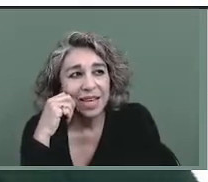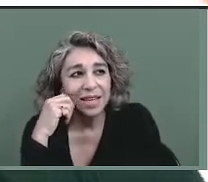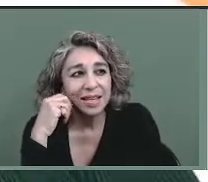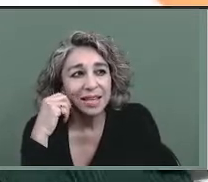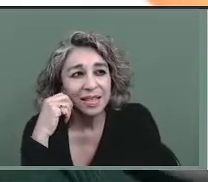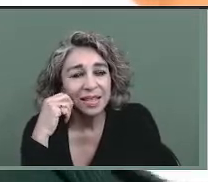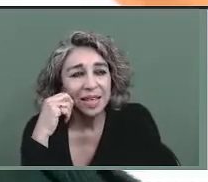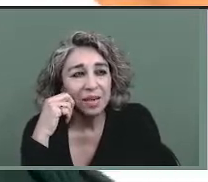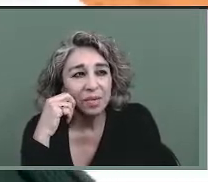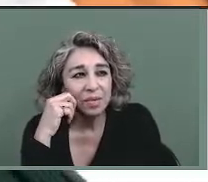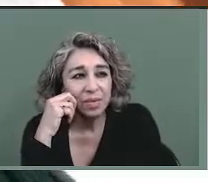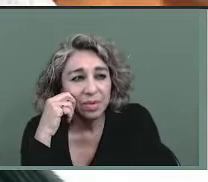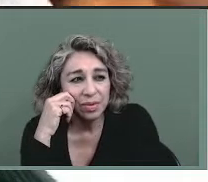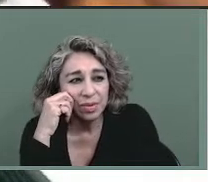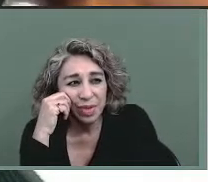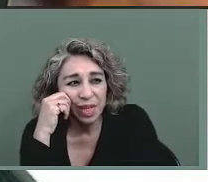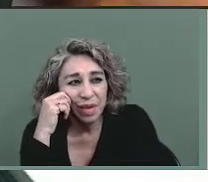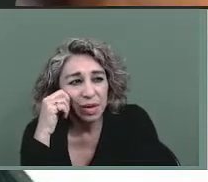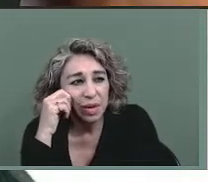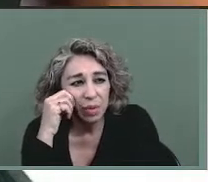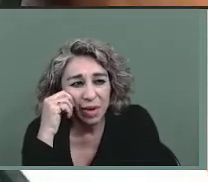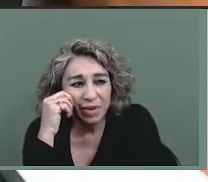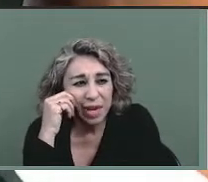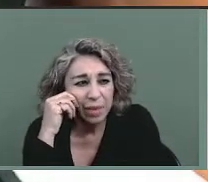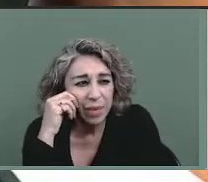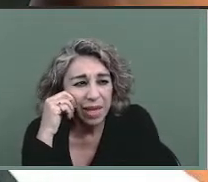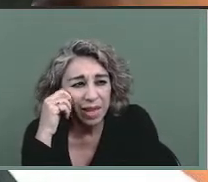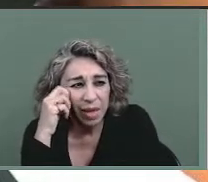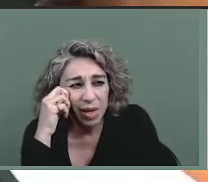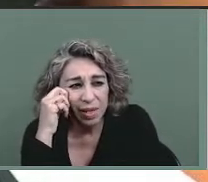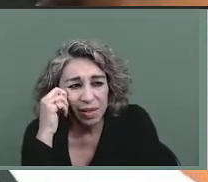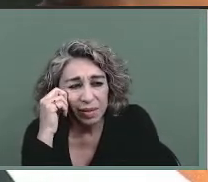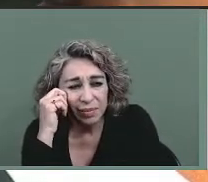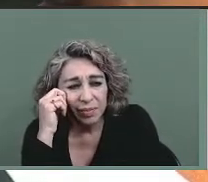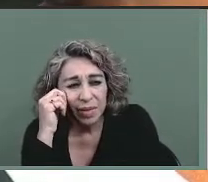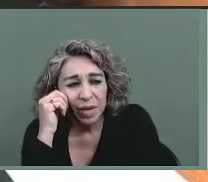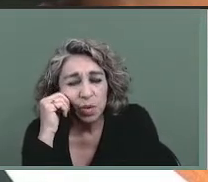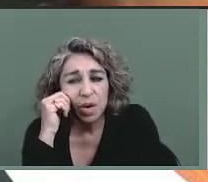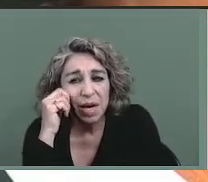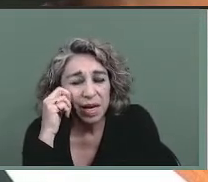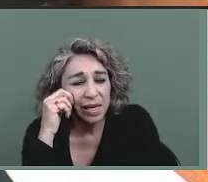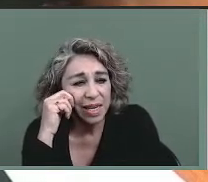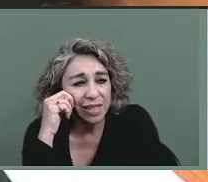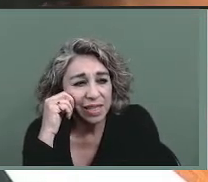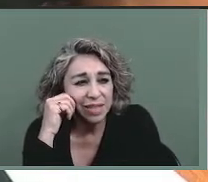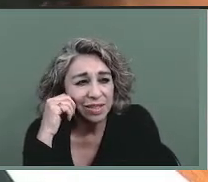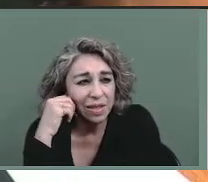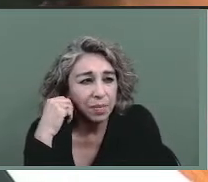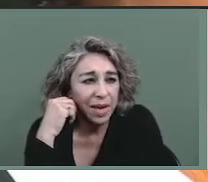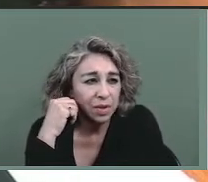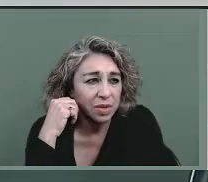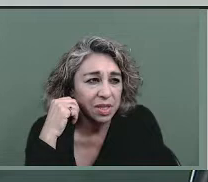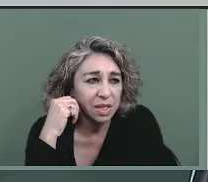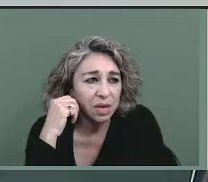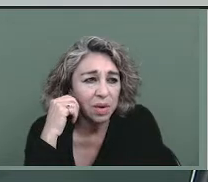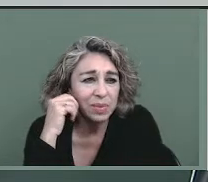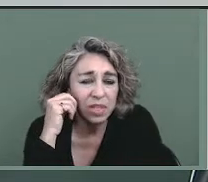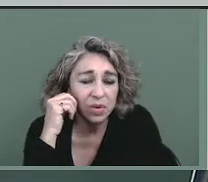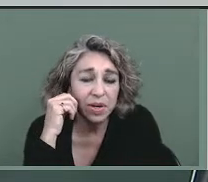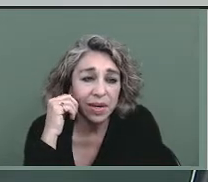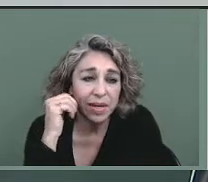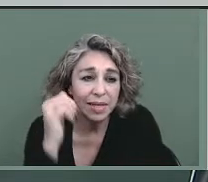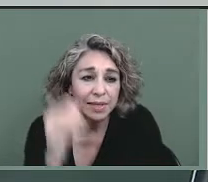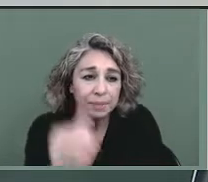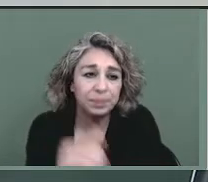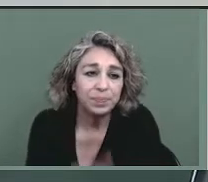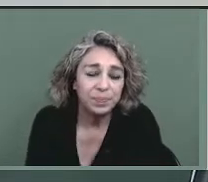They can say whatever campaign they want. We're not going to take a single step backwards. Corruption's going